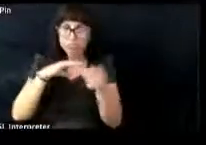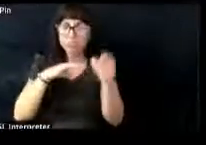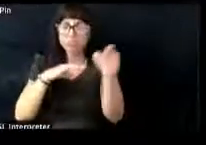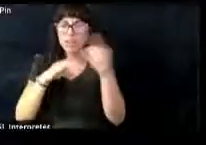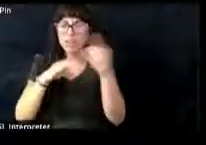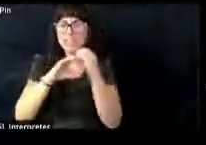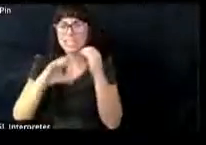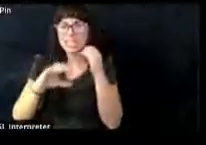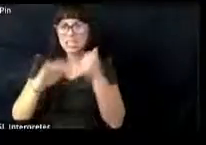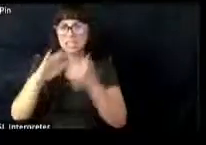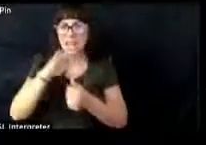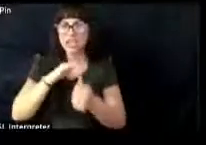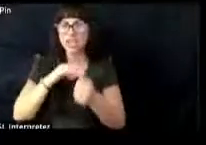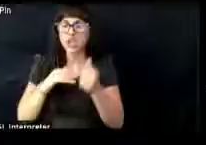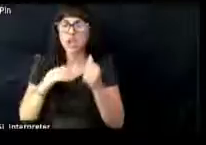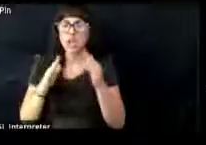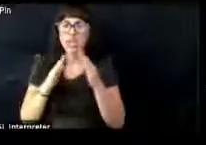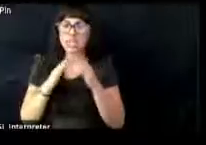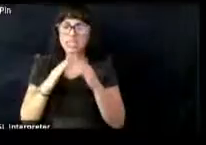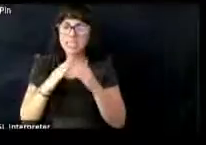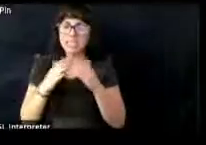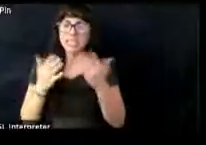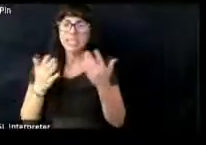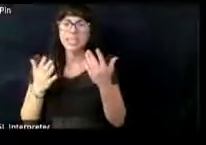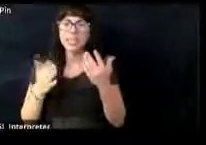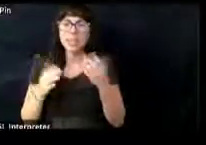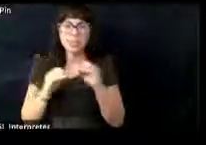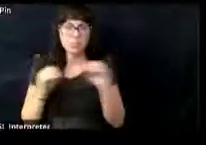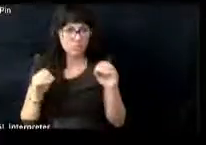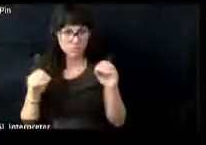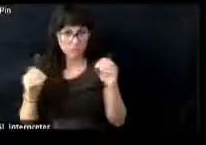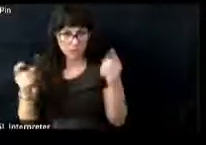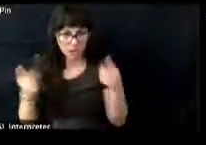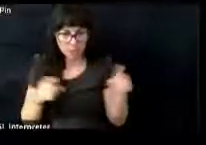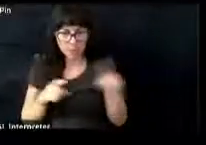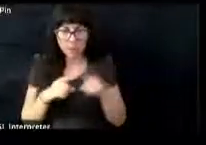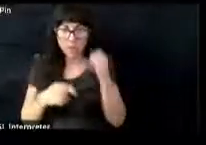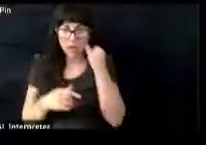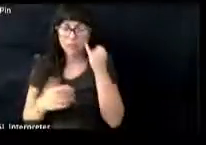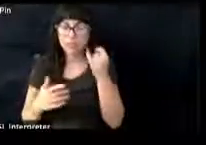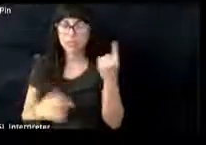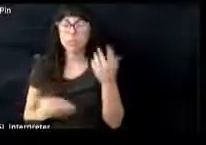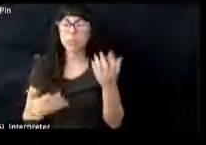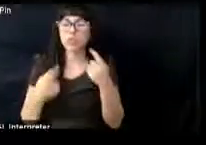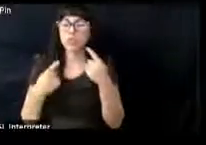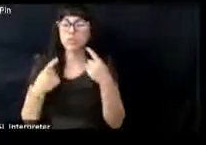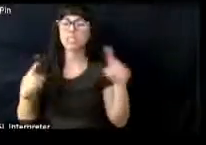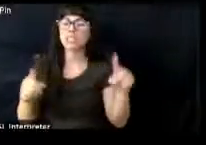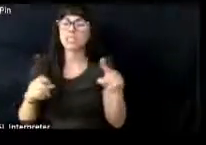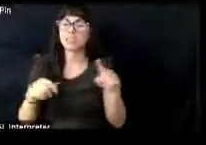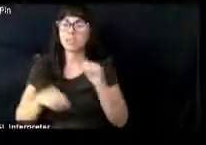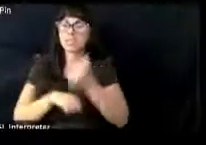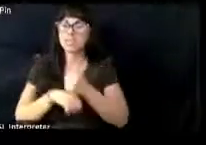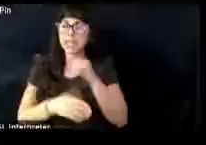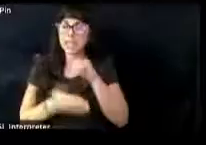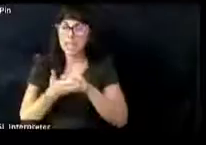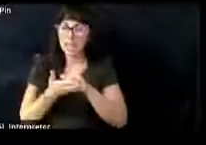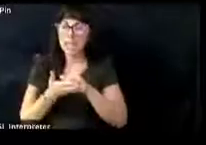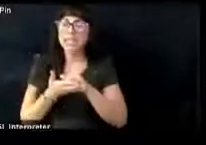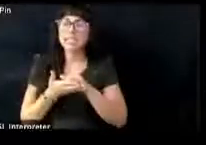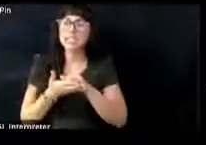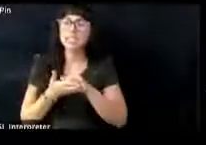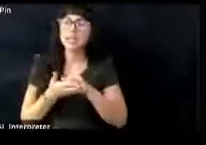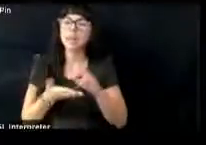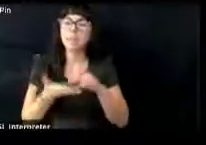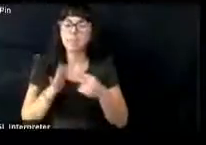been made. But if anyone is going to successfully expand transit opportunities for the San Fernando Valley, it's going to be groups like the Valley Alliance